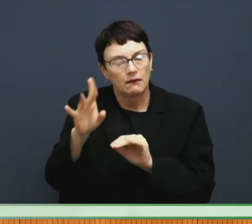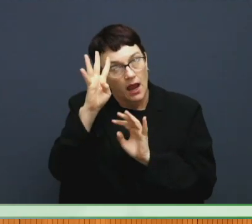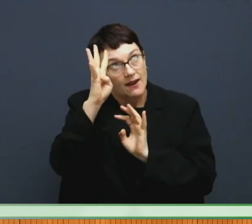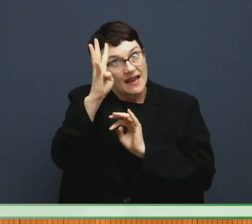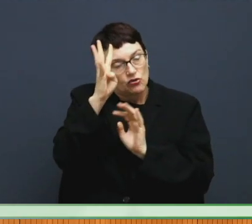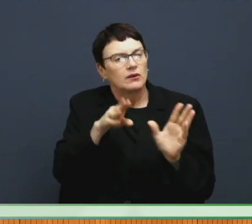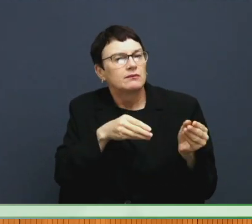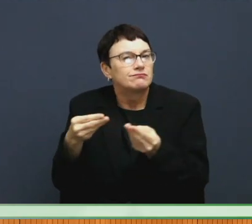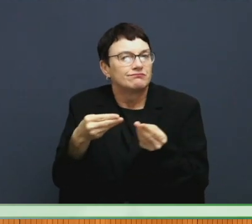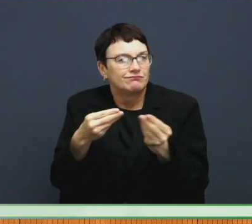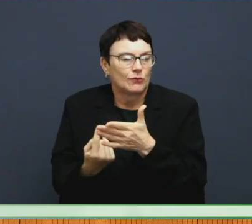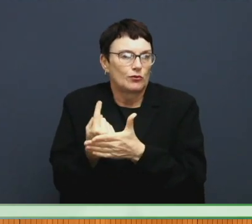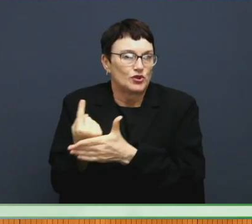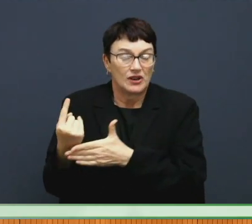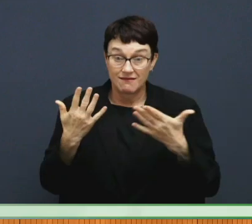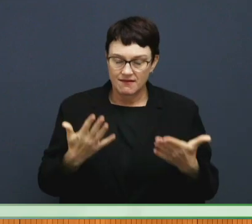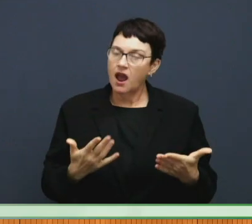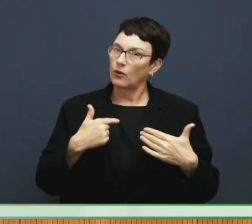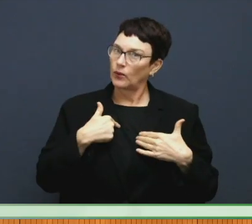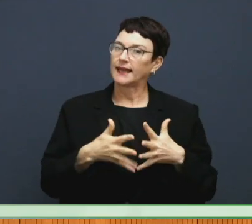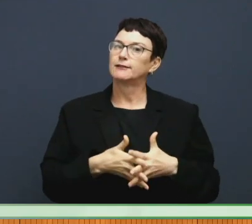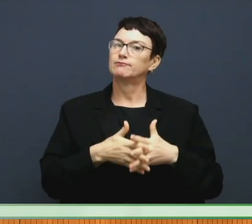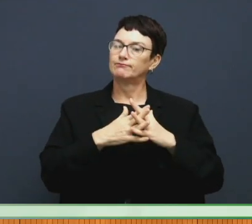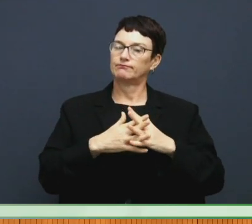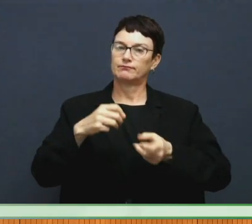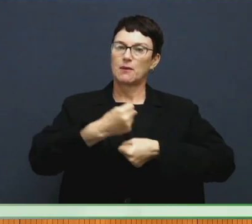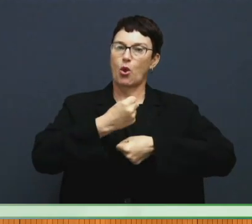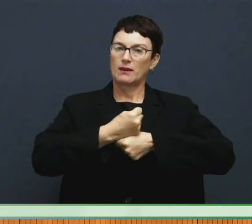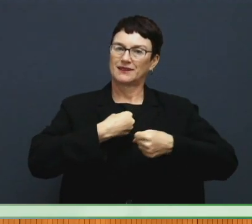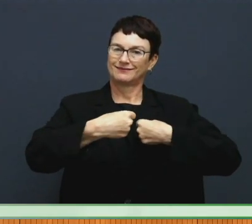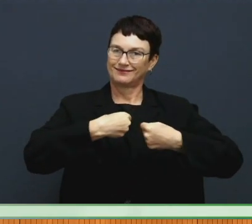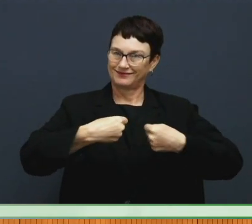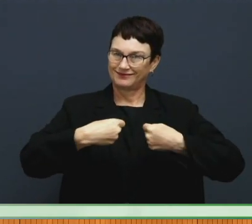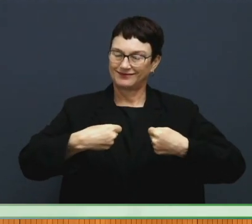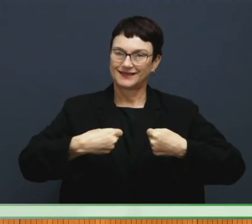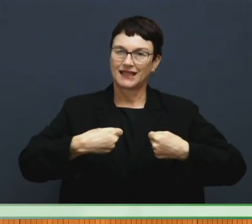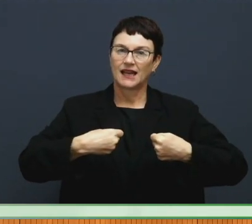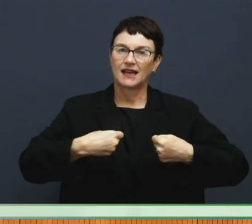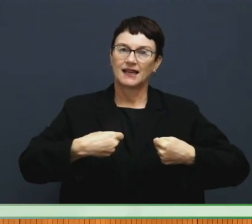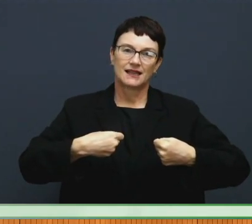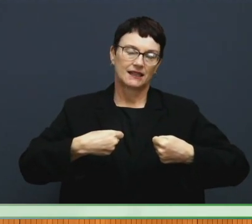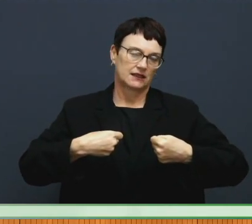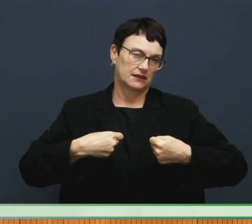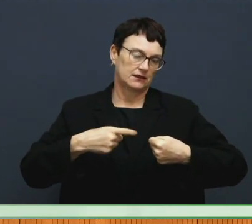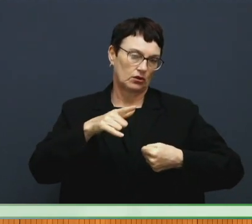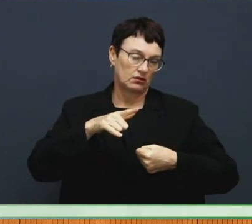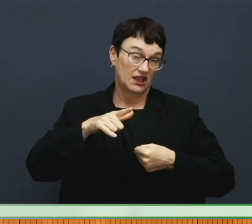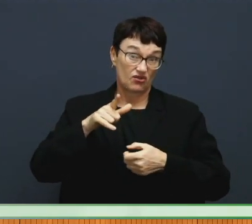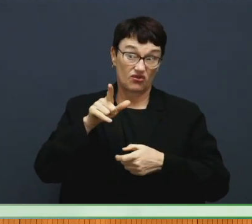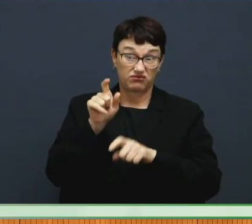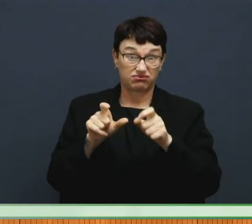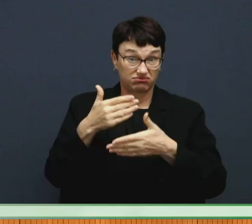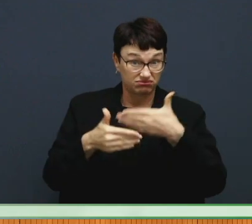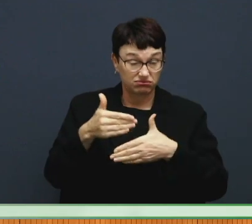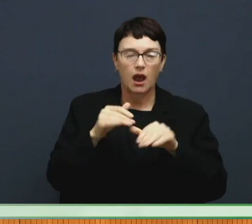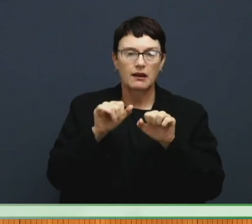an employment and entrepreneurship incubation base for people with disabilities, opening up